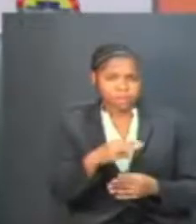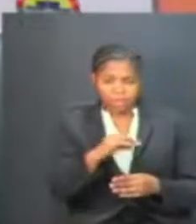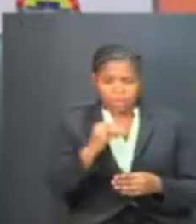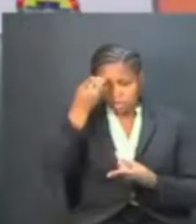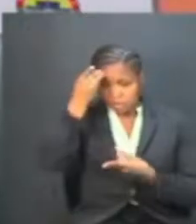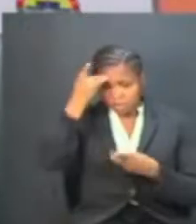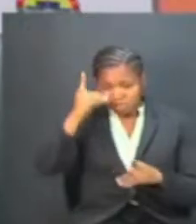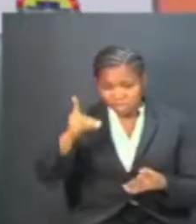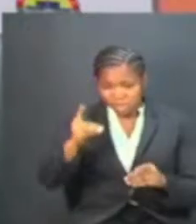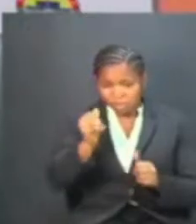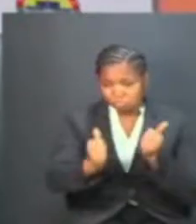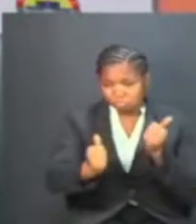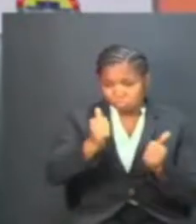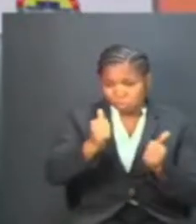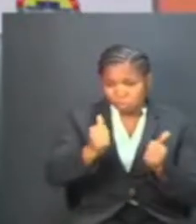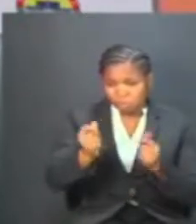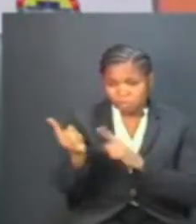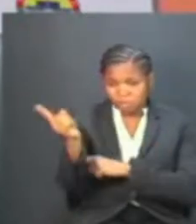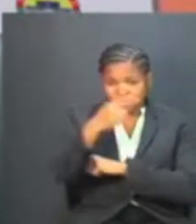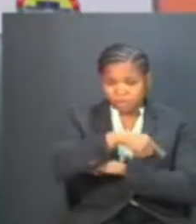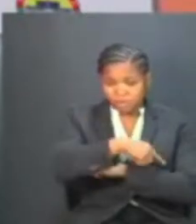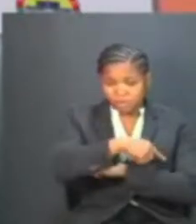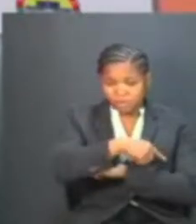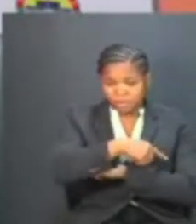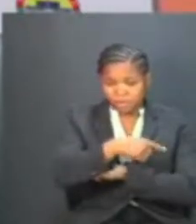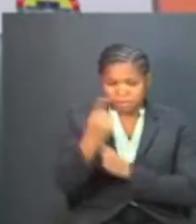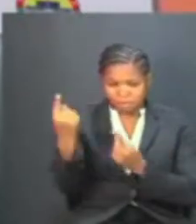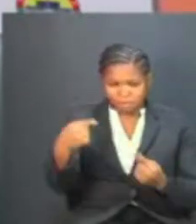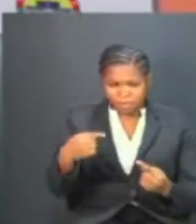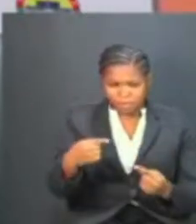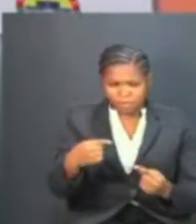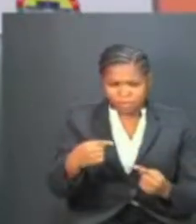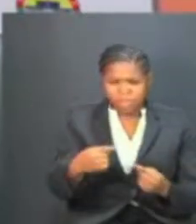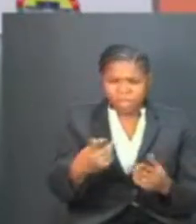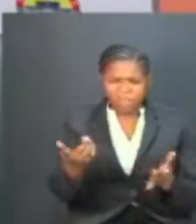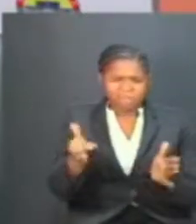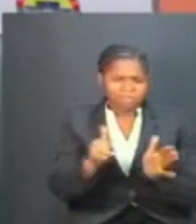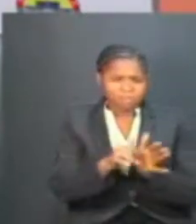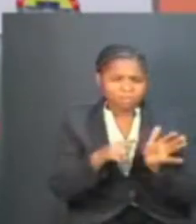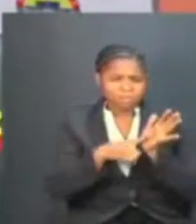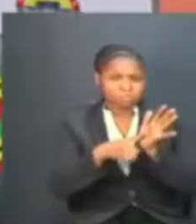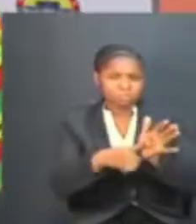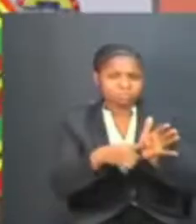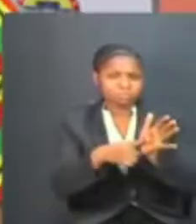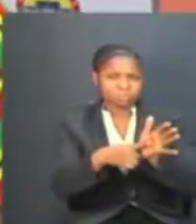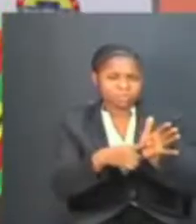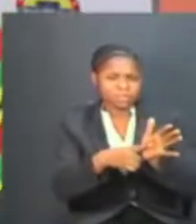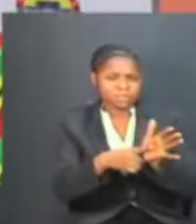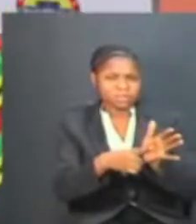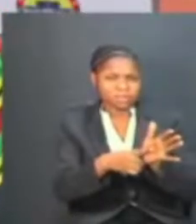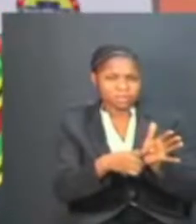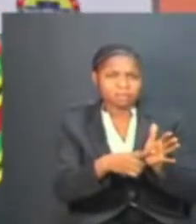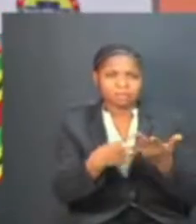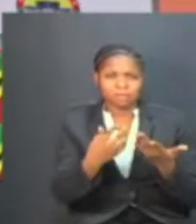us continue to communicate to the outside world that it is not a parachute